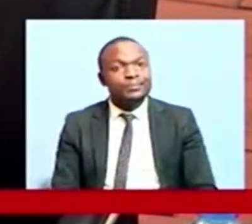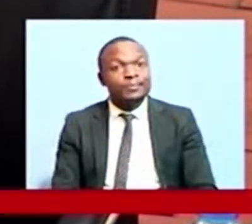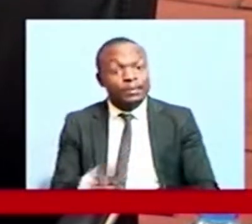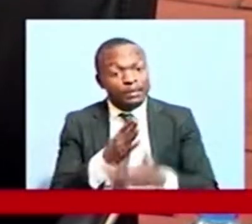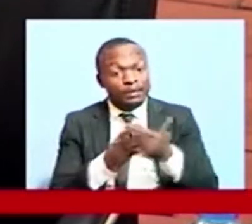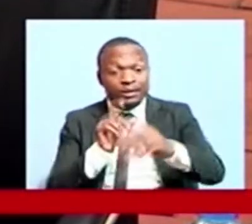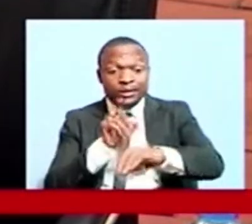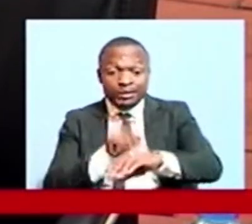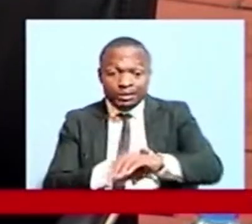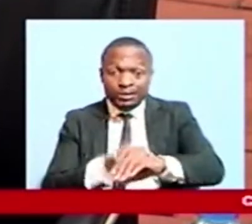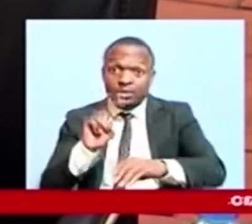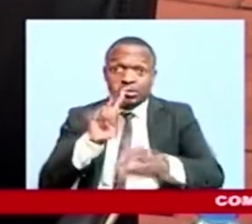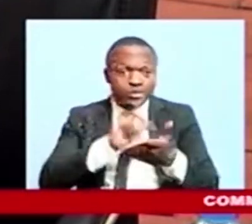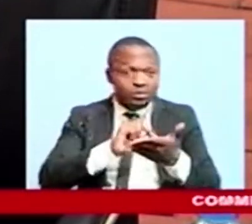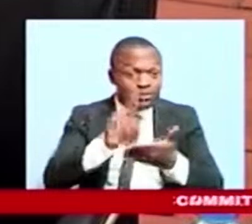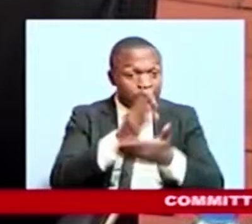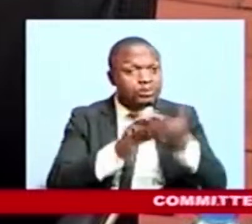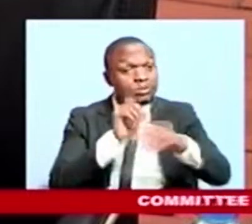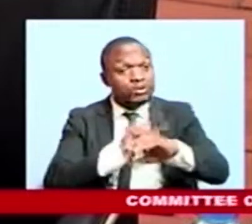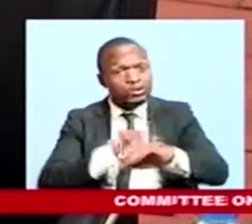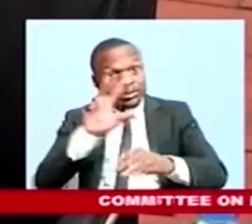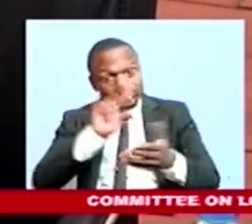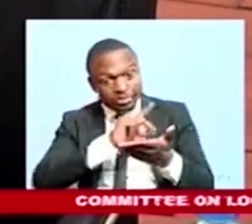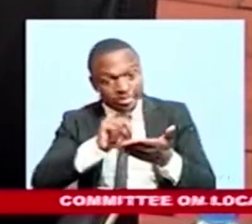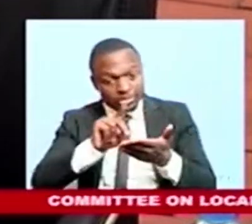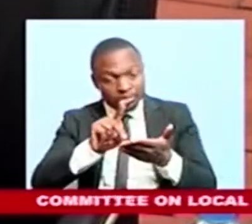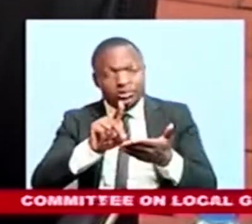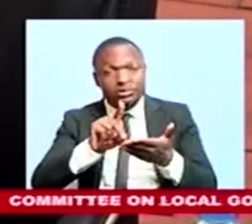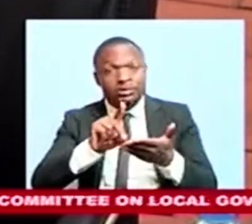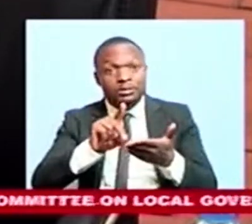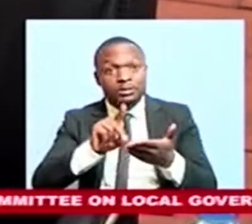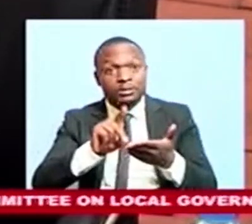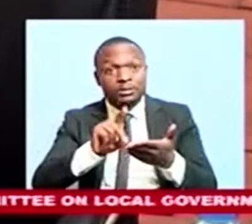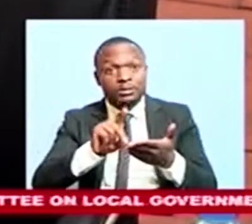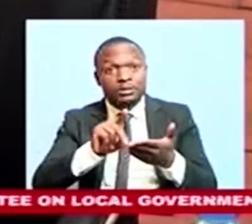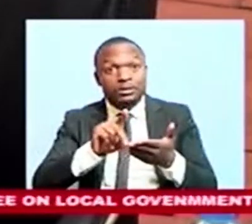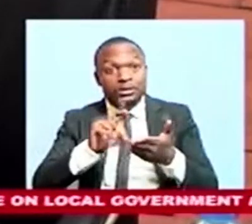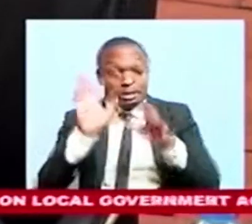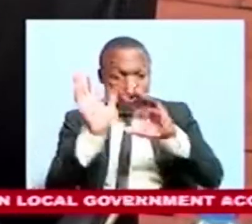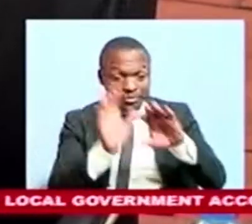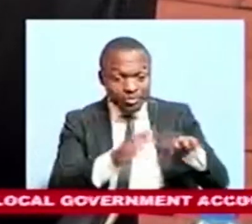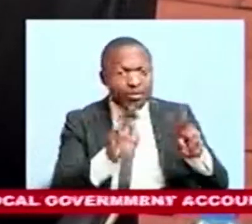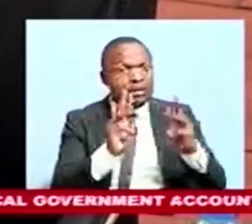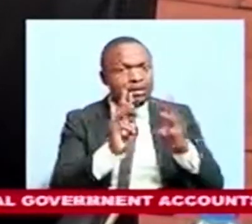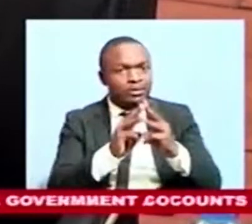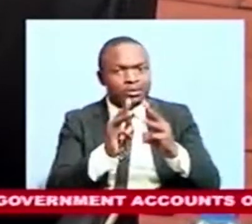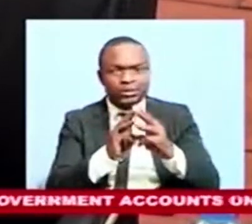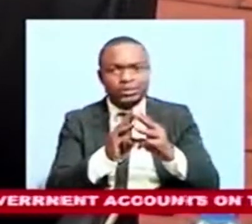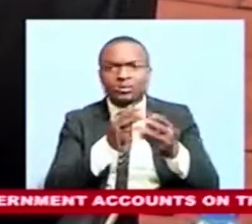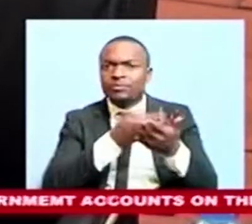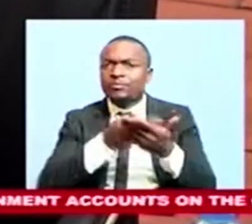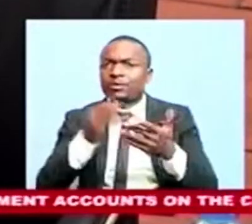Sometimes they take 2 weeks, sometimes 3 weeks, even exit meetings. You could not locate them.